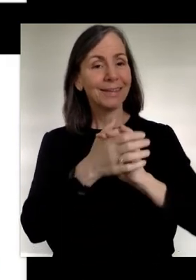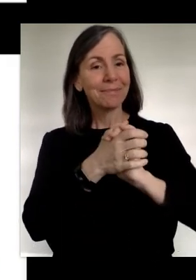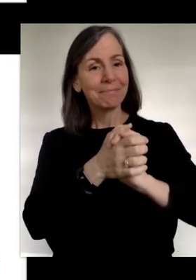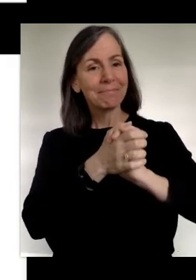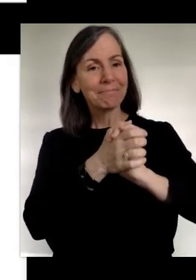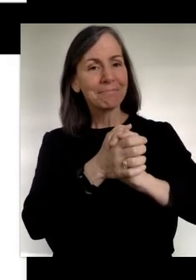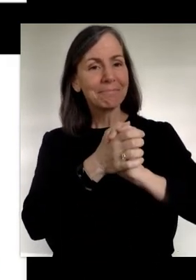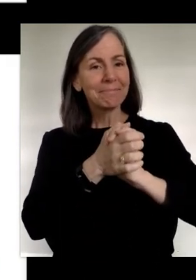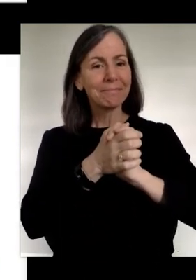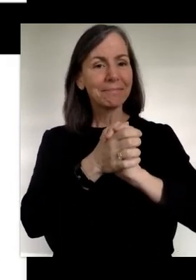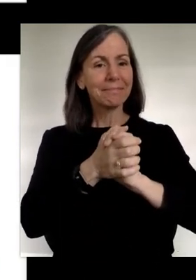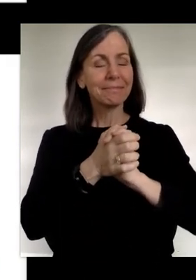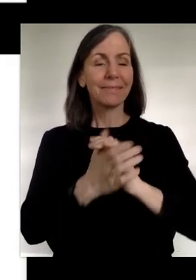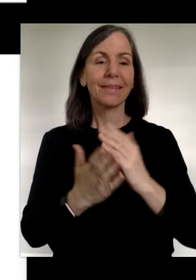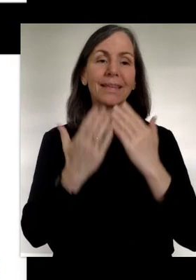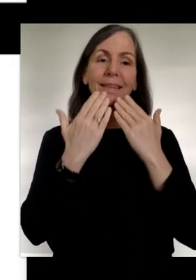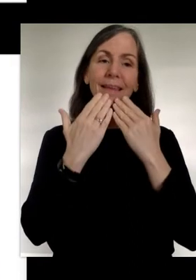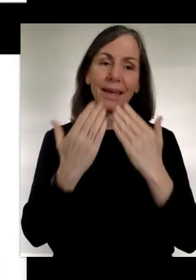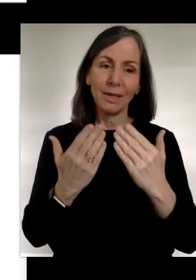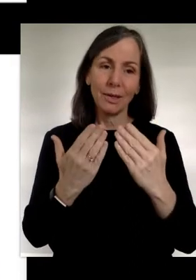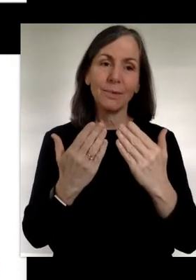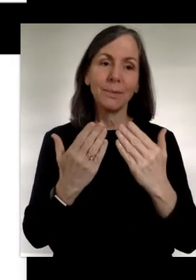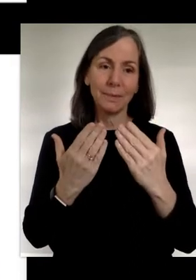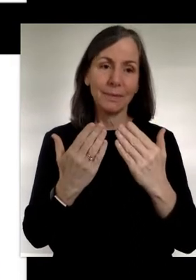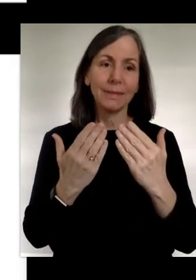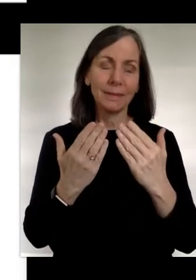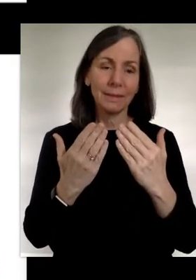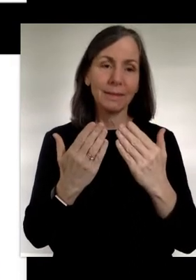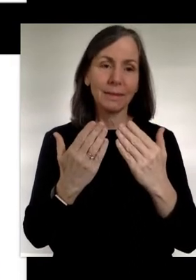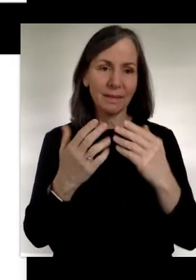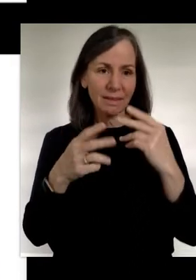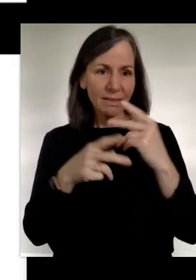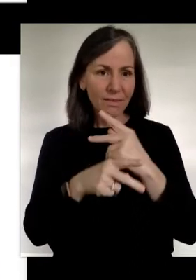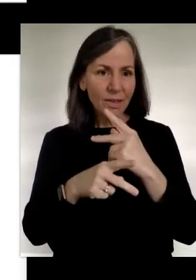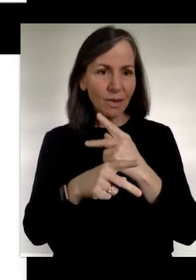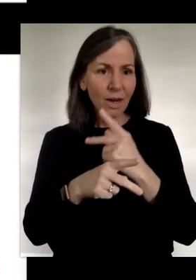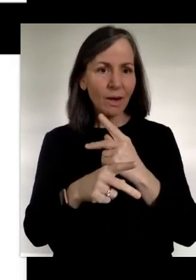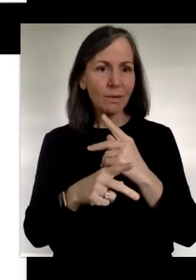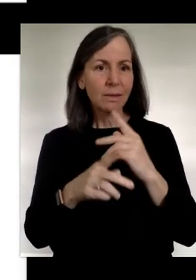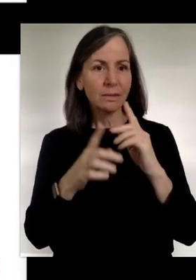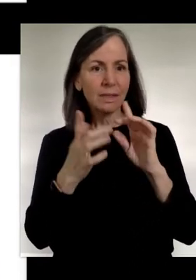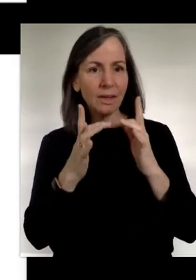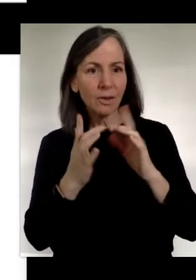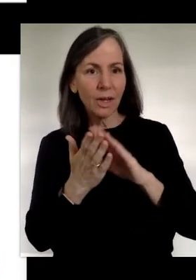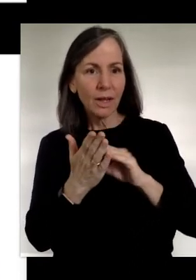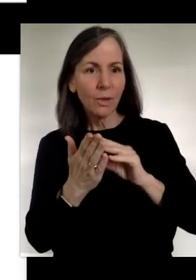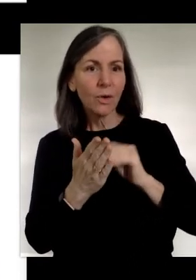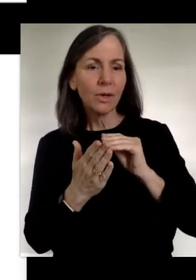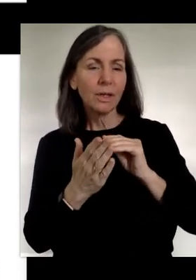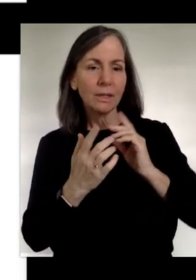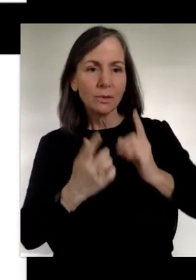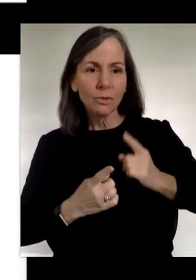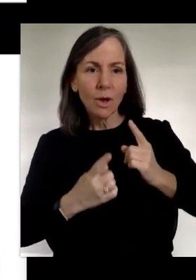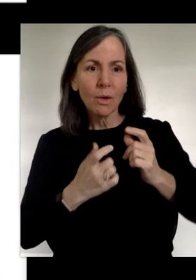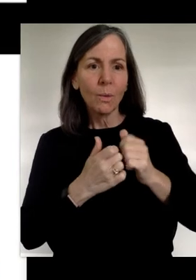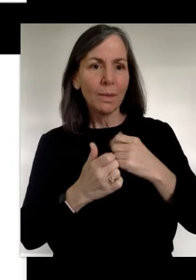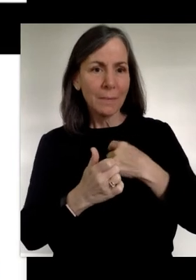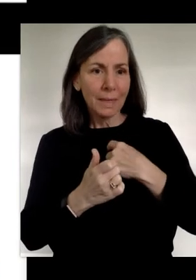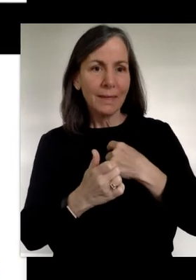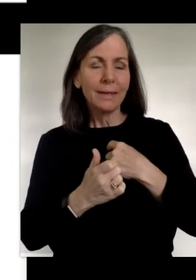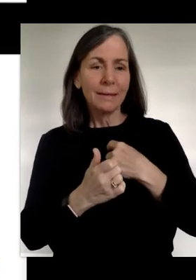Congratulations, and thank you for figuring out distance learning, struggling along with me,